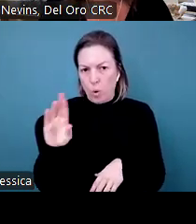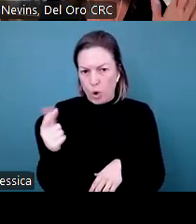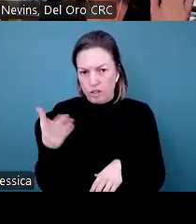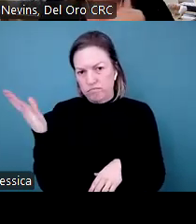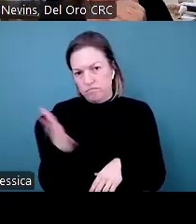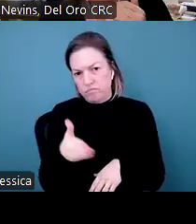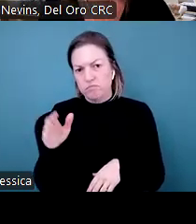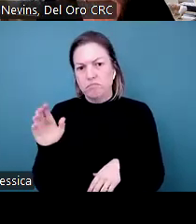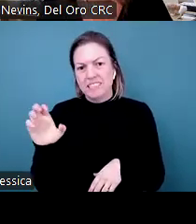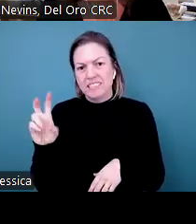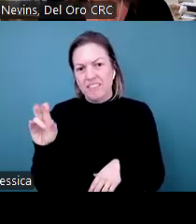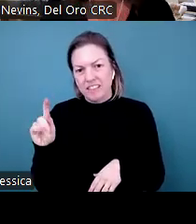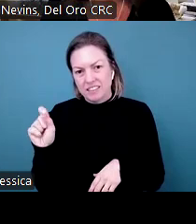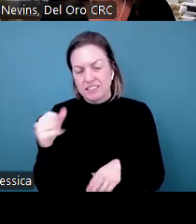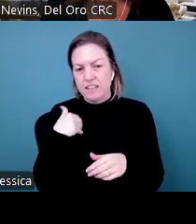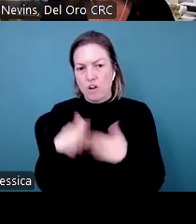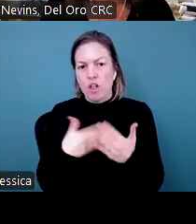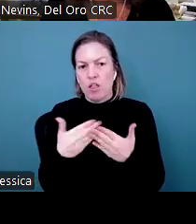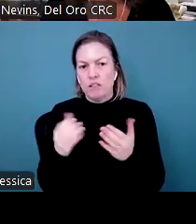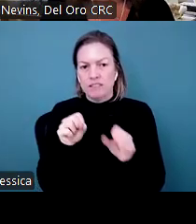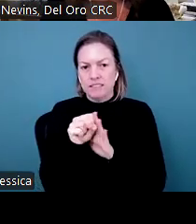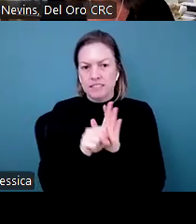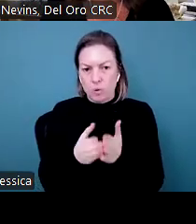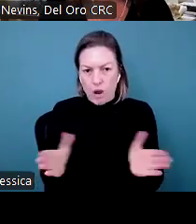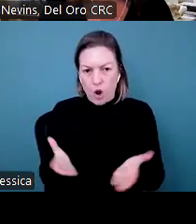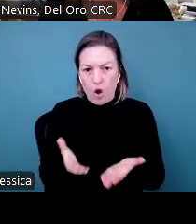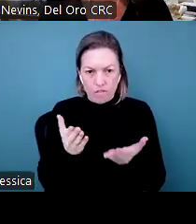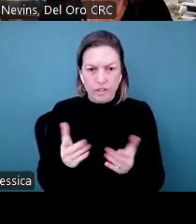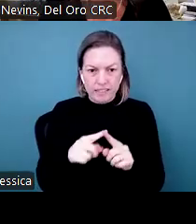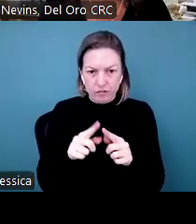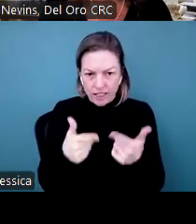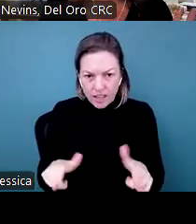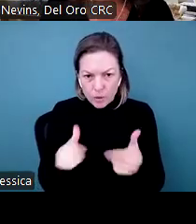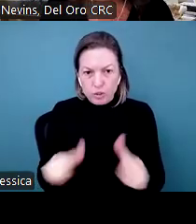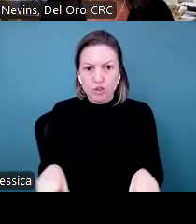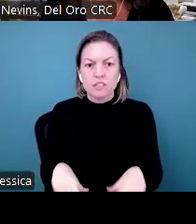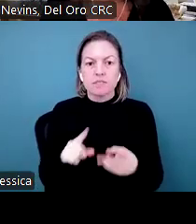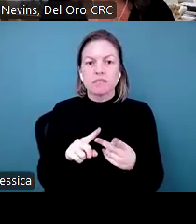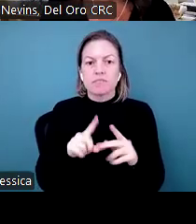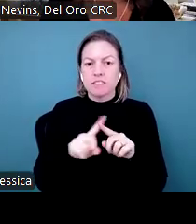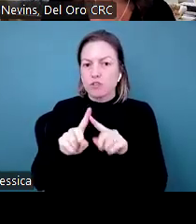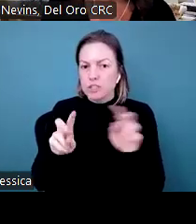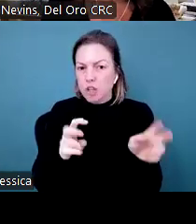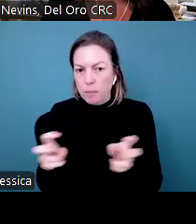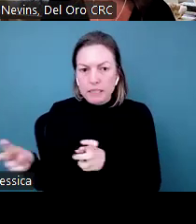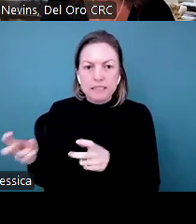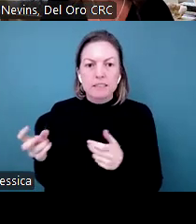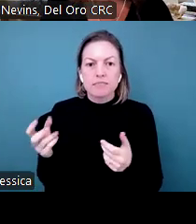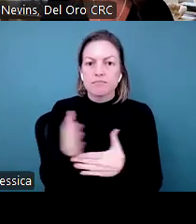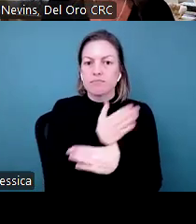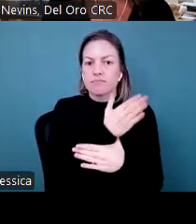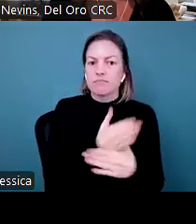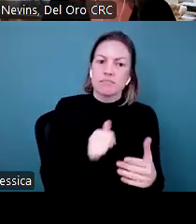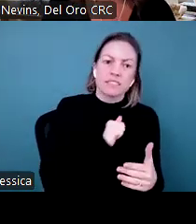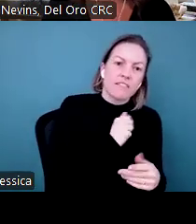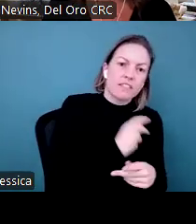caregivercalifornia.org/events, has all of our statewide offerings in different languages, a variety of topics, everything from self-care to